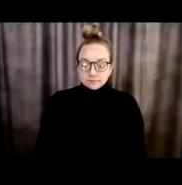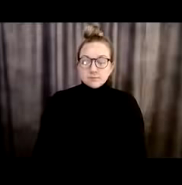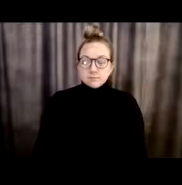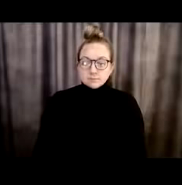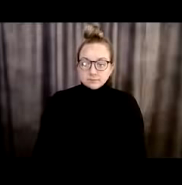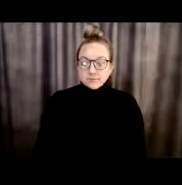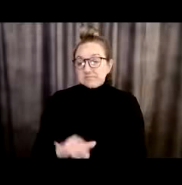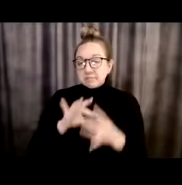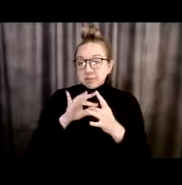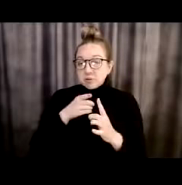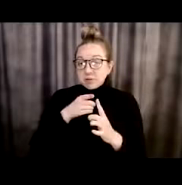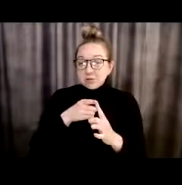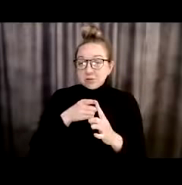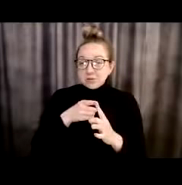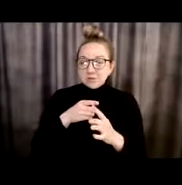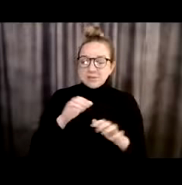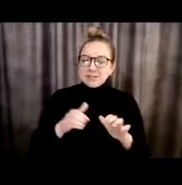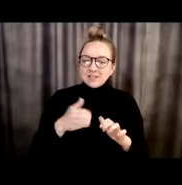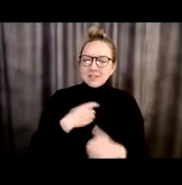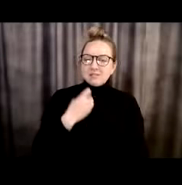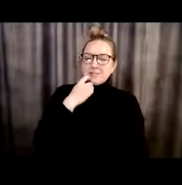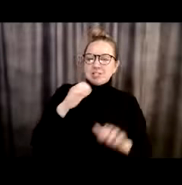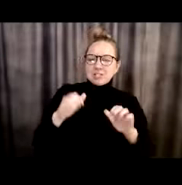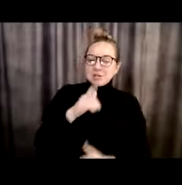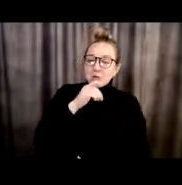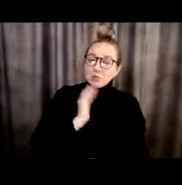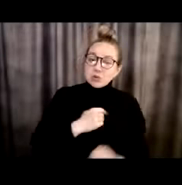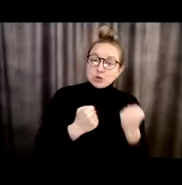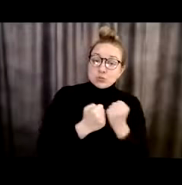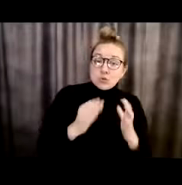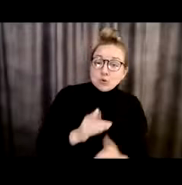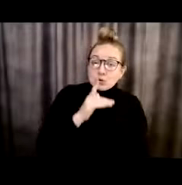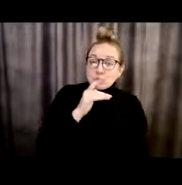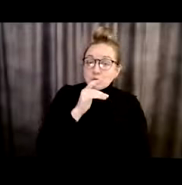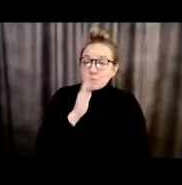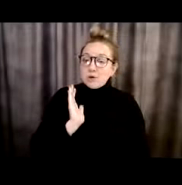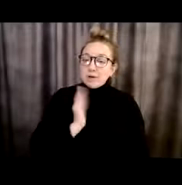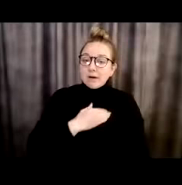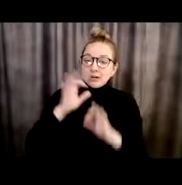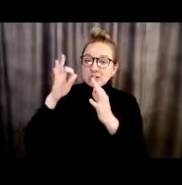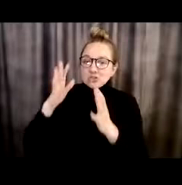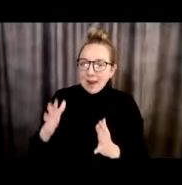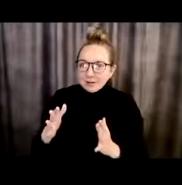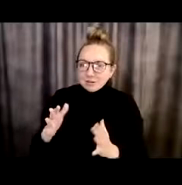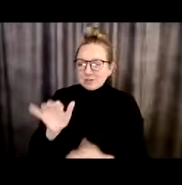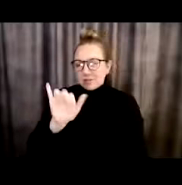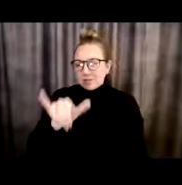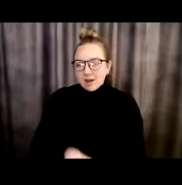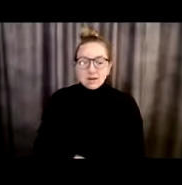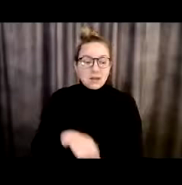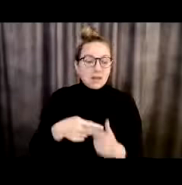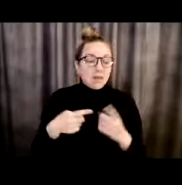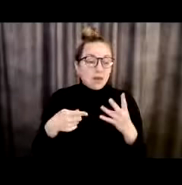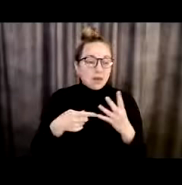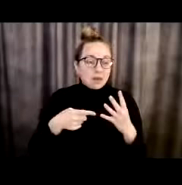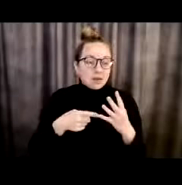may be naysayers, if you will. And the tactic, we're going to dive into the nitty-gritty of the how.